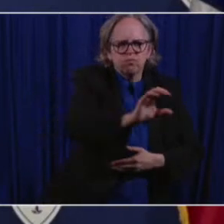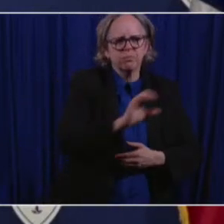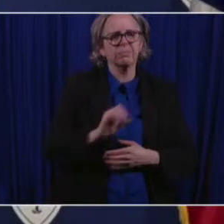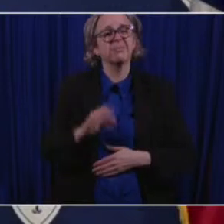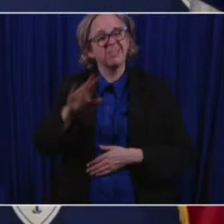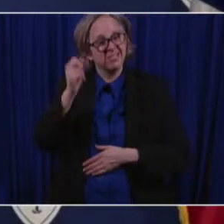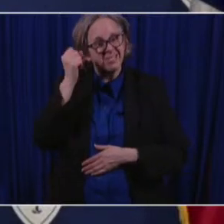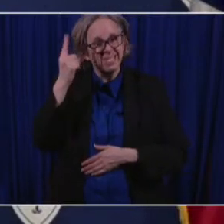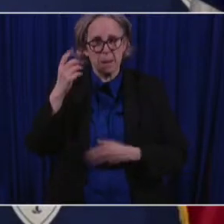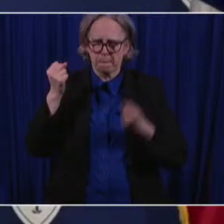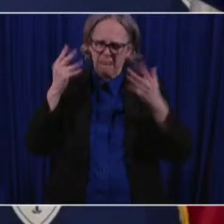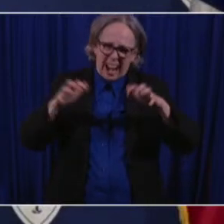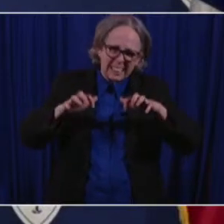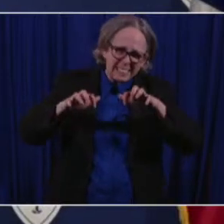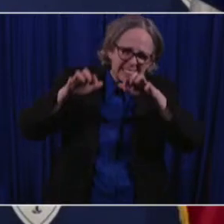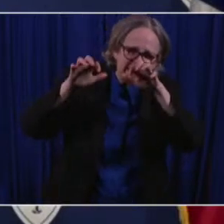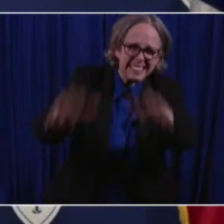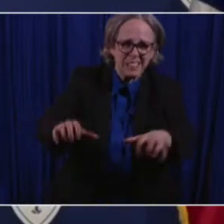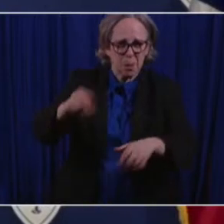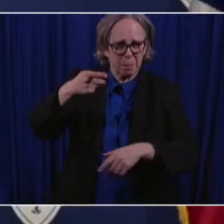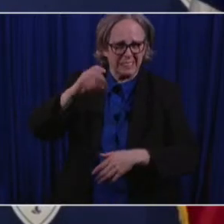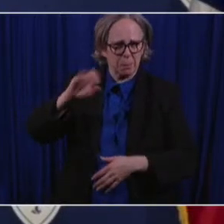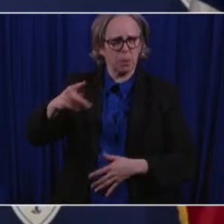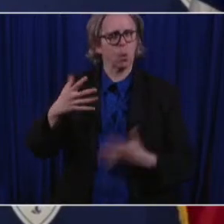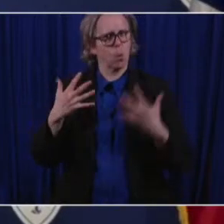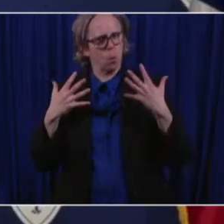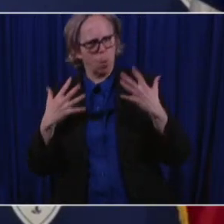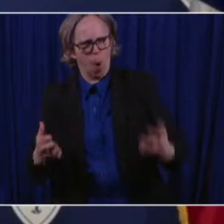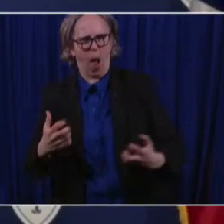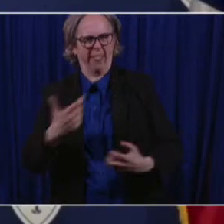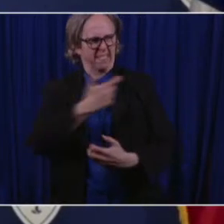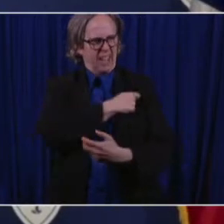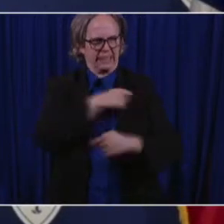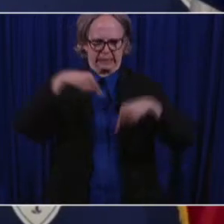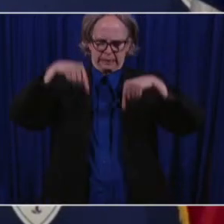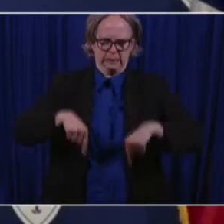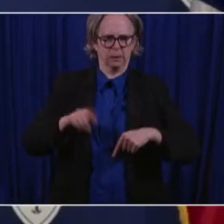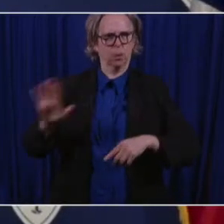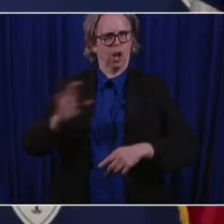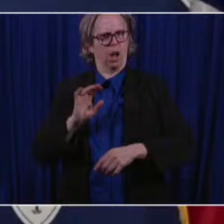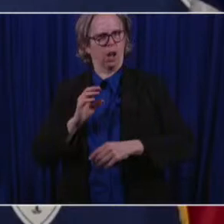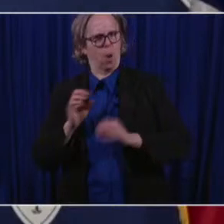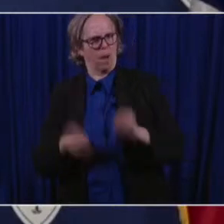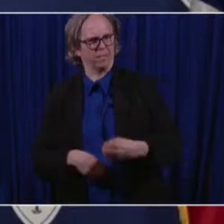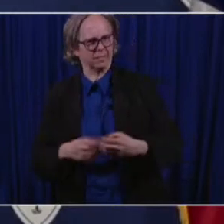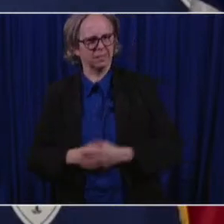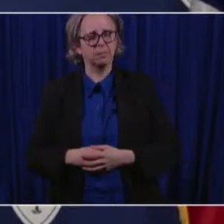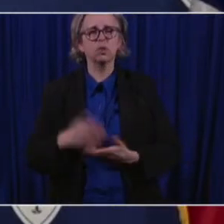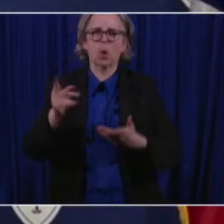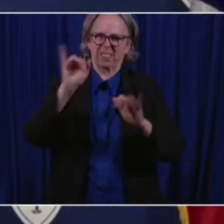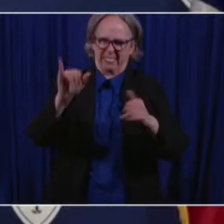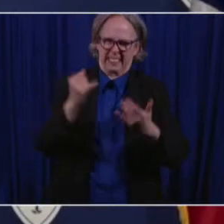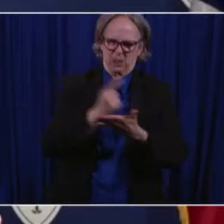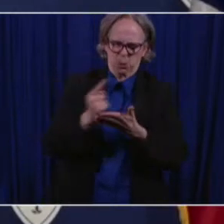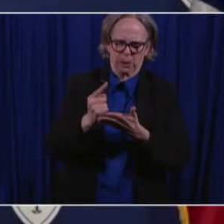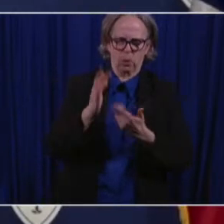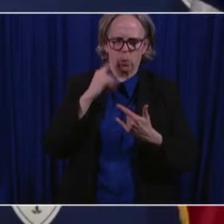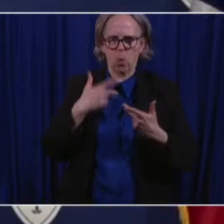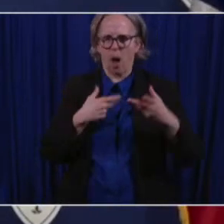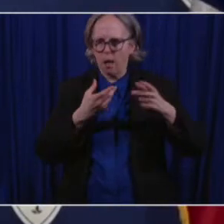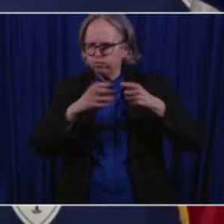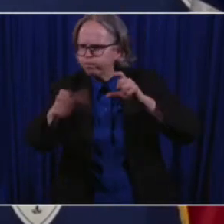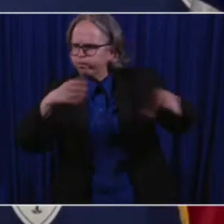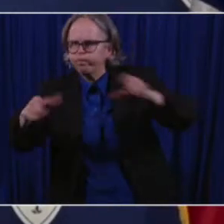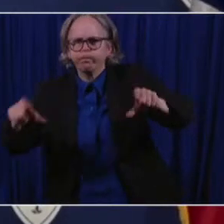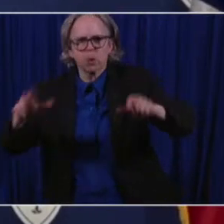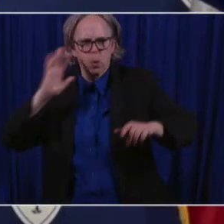here, but a lot of them will be getting that vaccine this coming week, beginning Sunday, Monday. And we think that